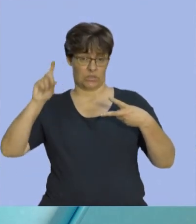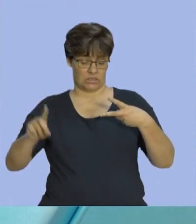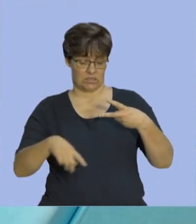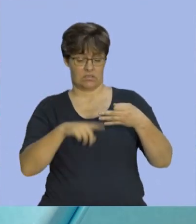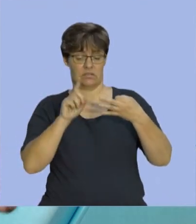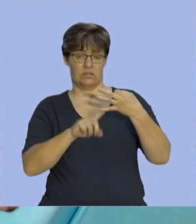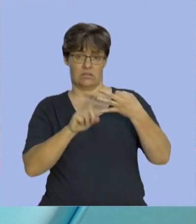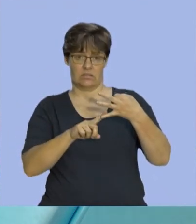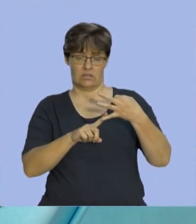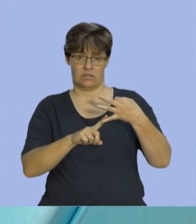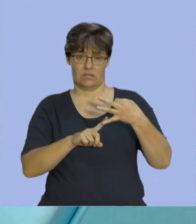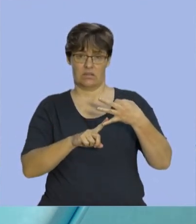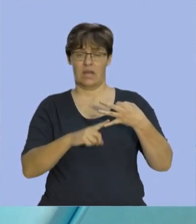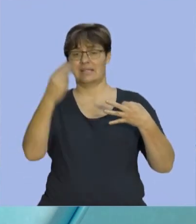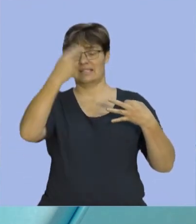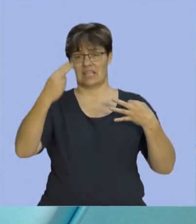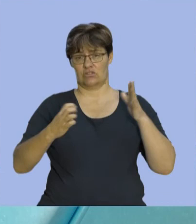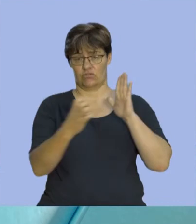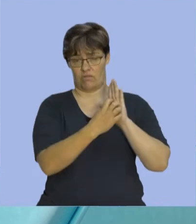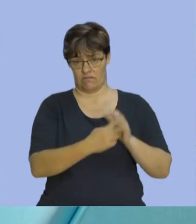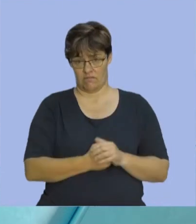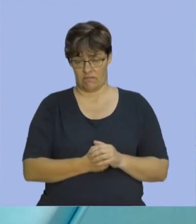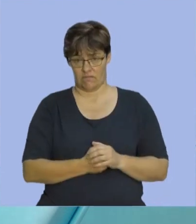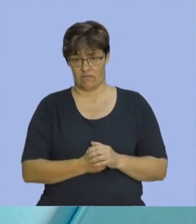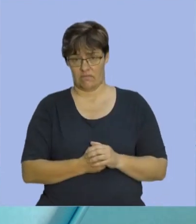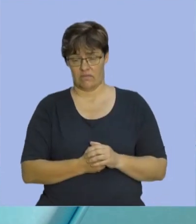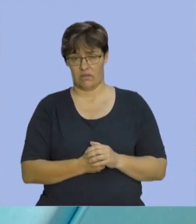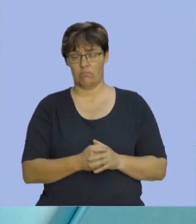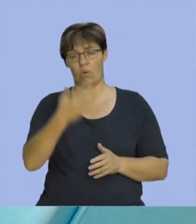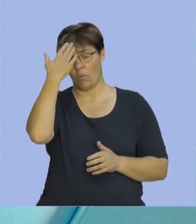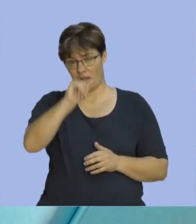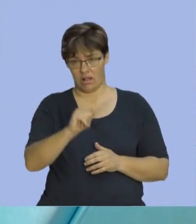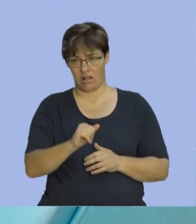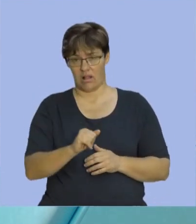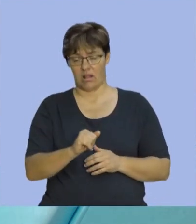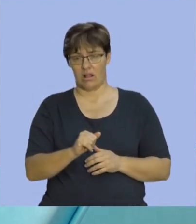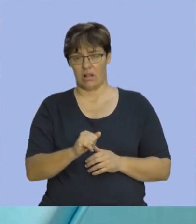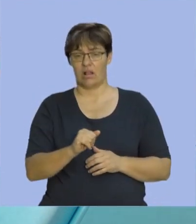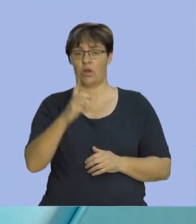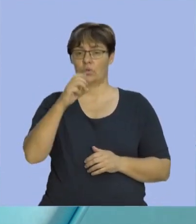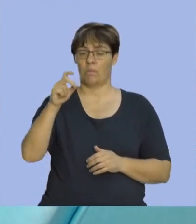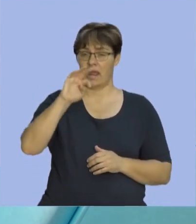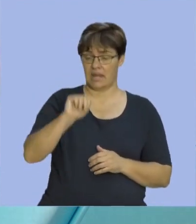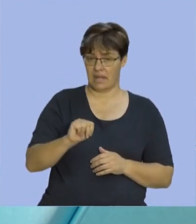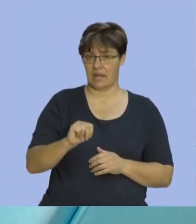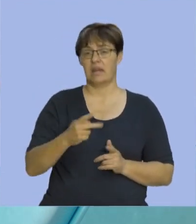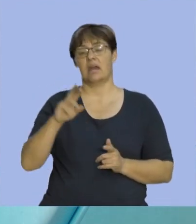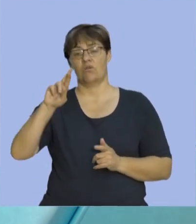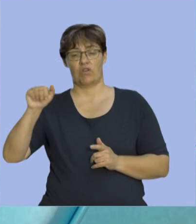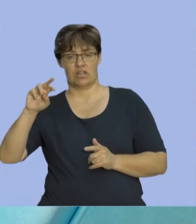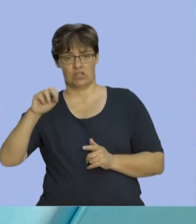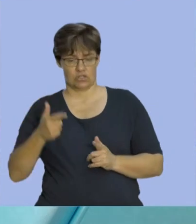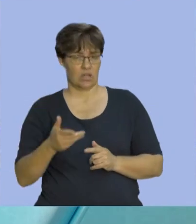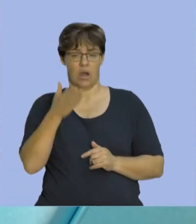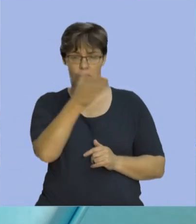3, sketch the graph. And then the 2, which is the domain and the range, they all there in